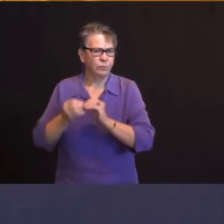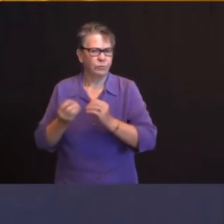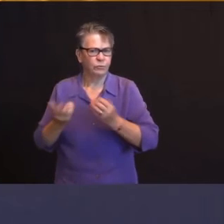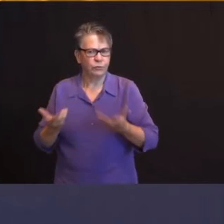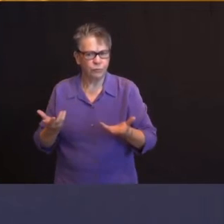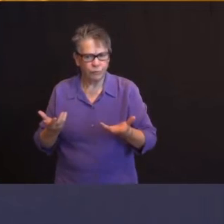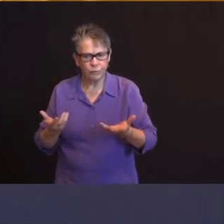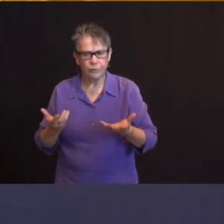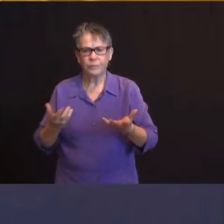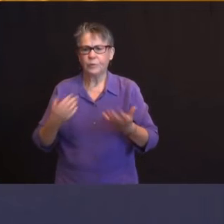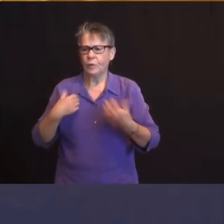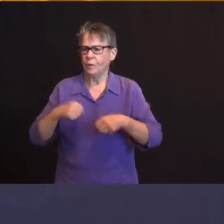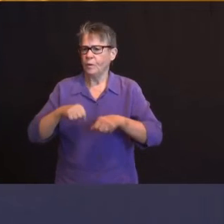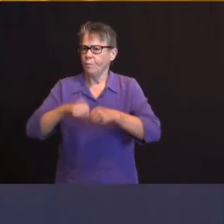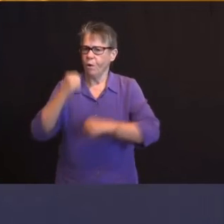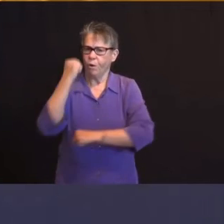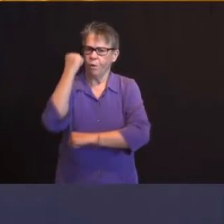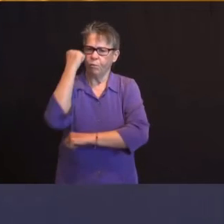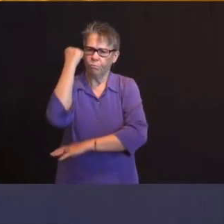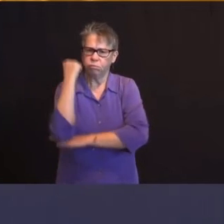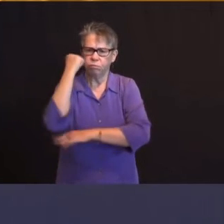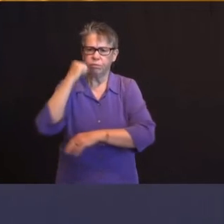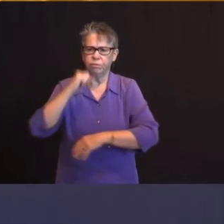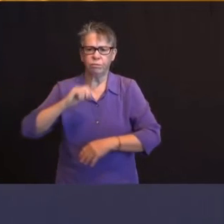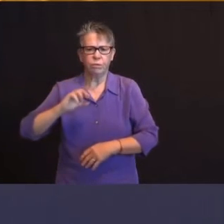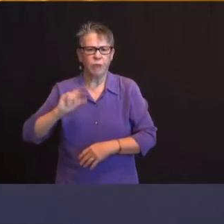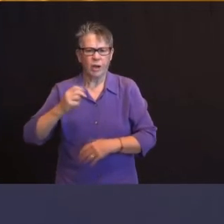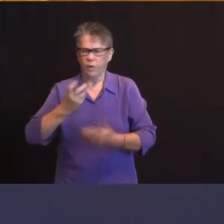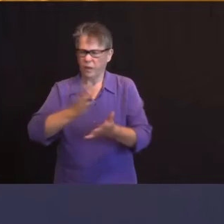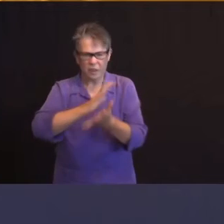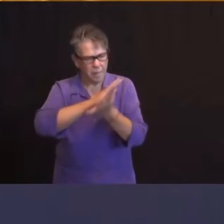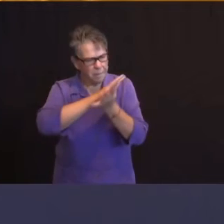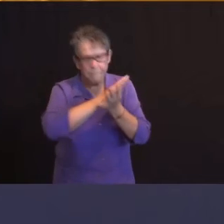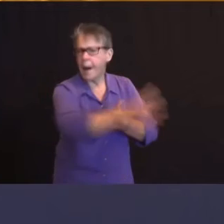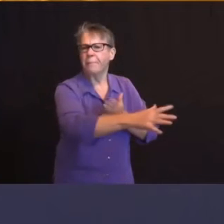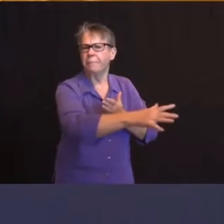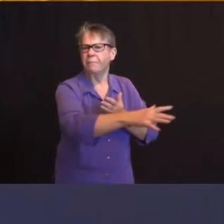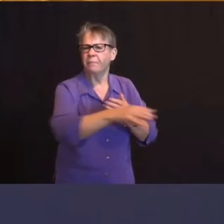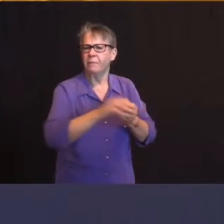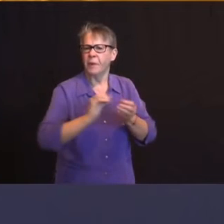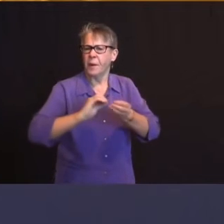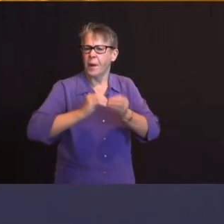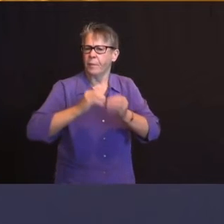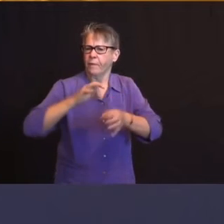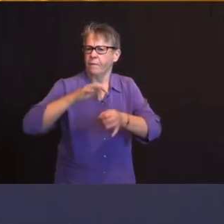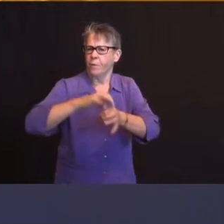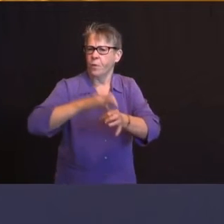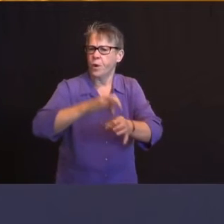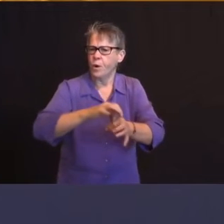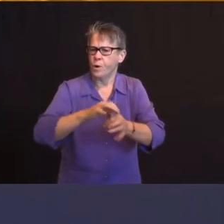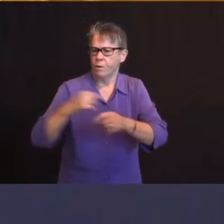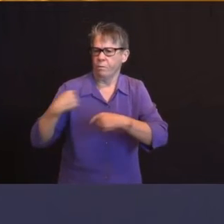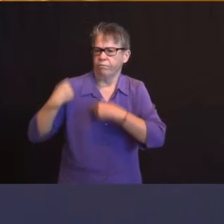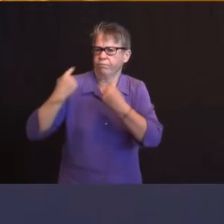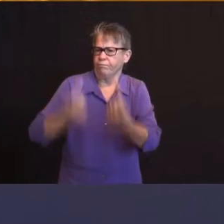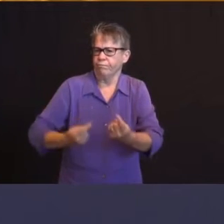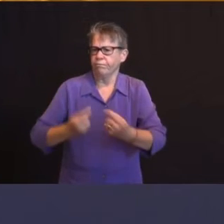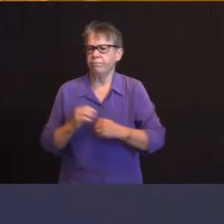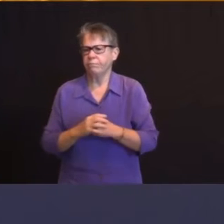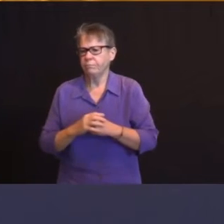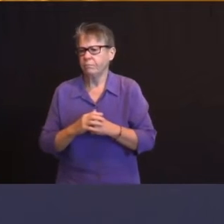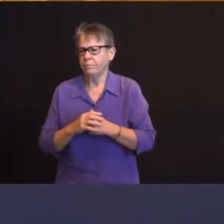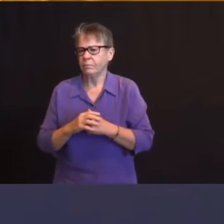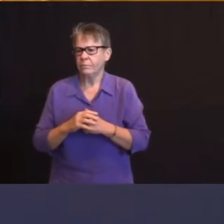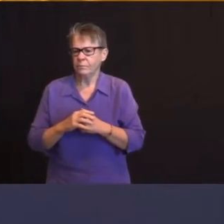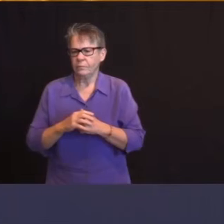shattered. The President-elect and I covered a number of topics and focused on really three main areas. First, of course, was the